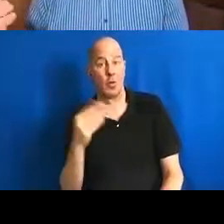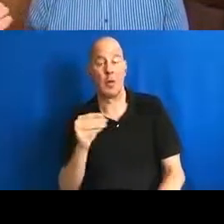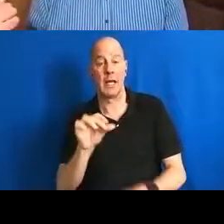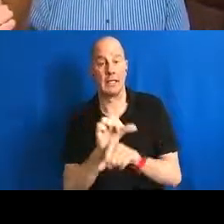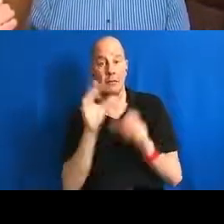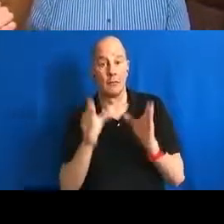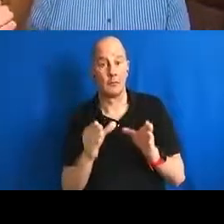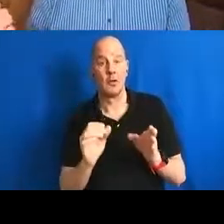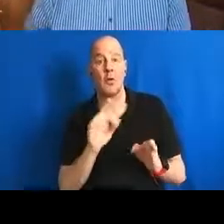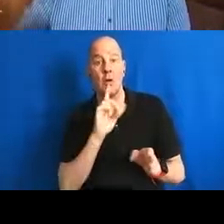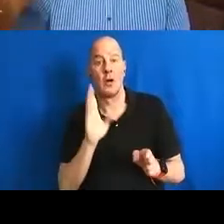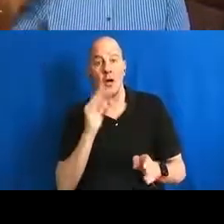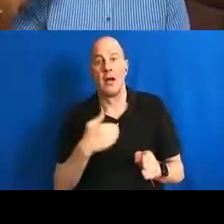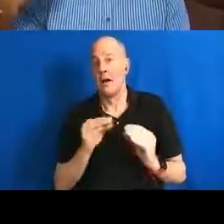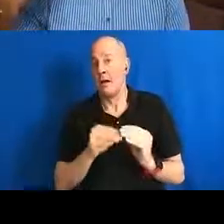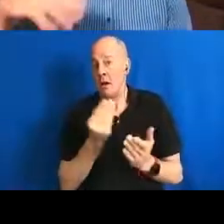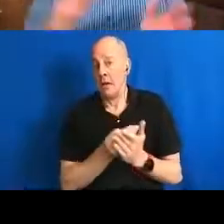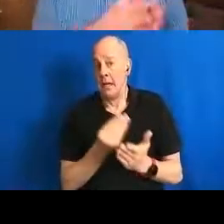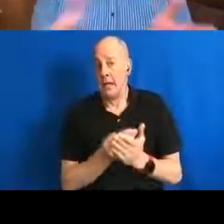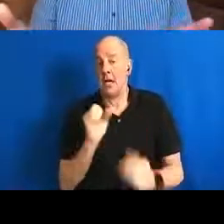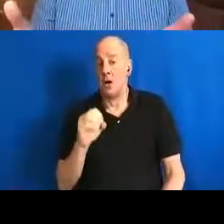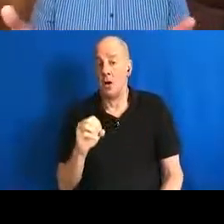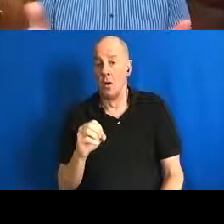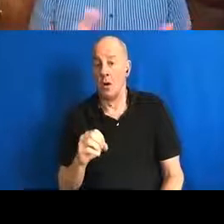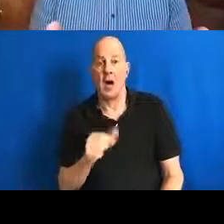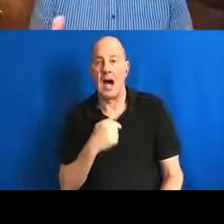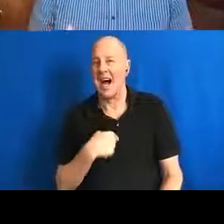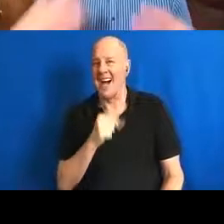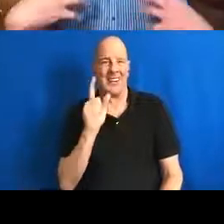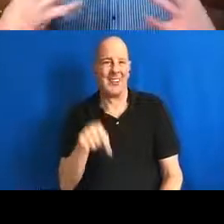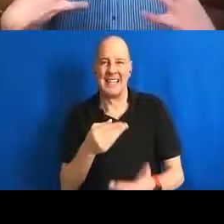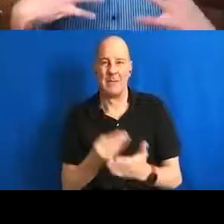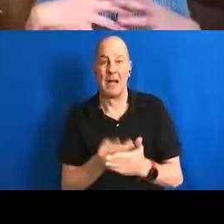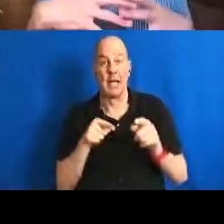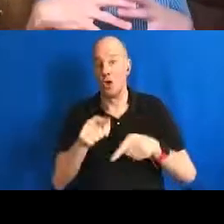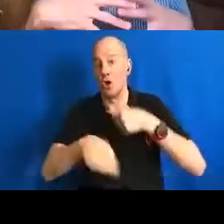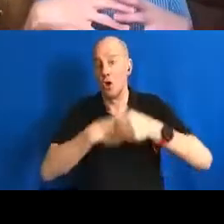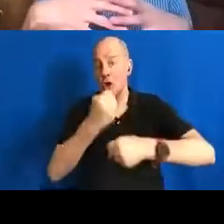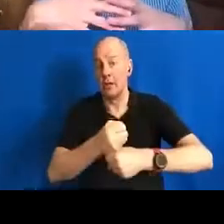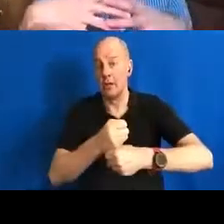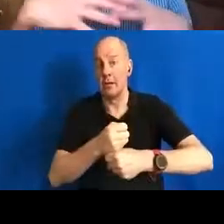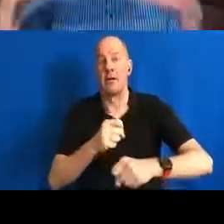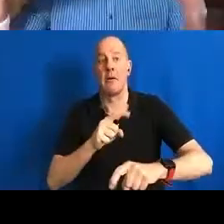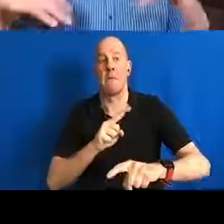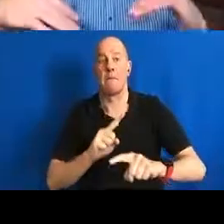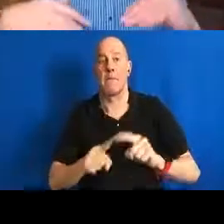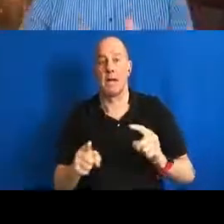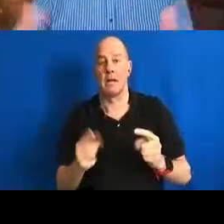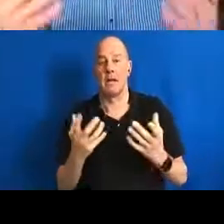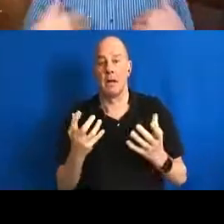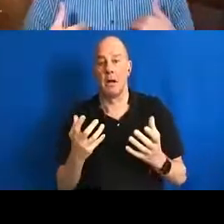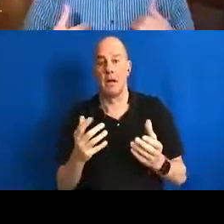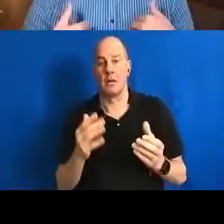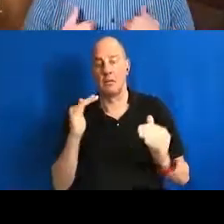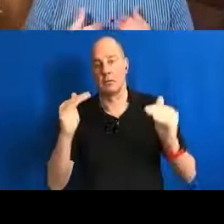I'll actually have a lot more money. So why don't I don't need the money as much during the year, but and so let's lower the wages so